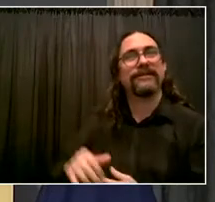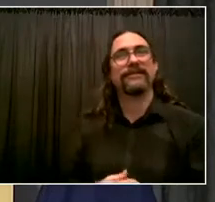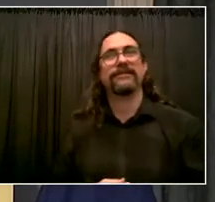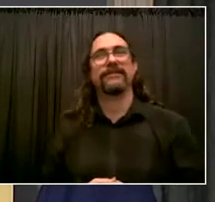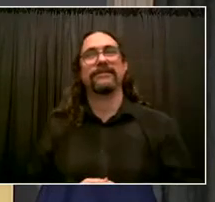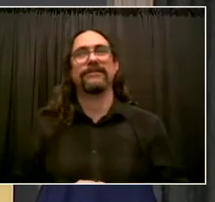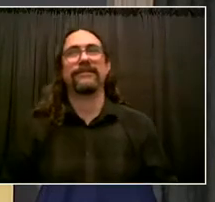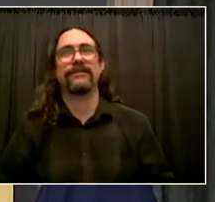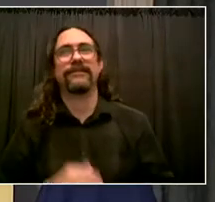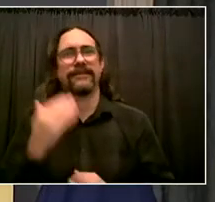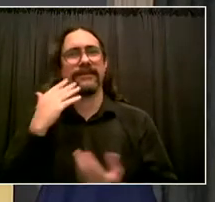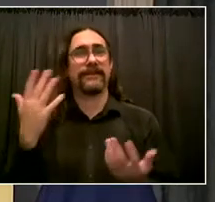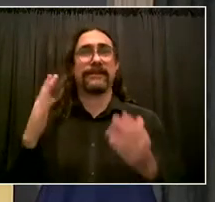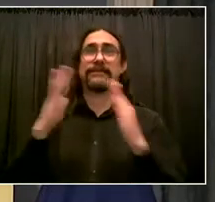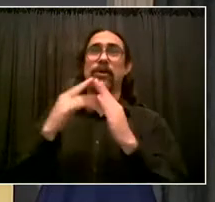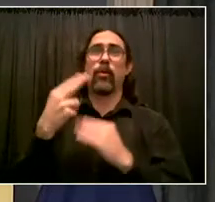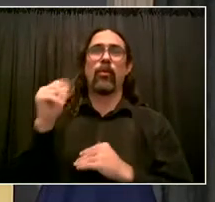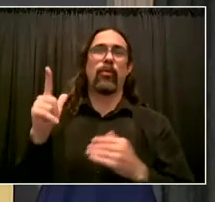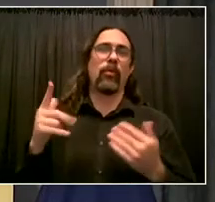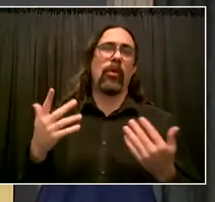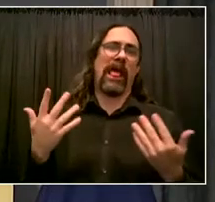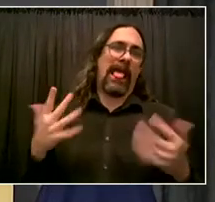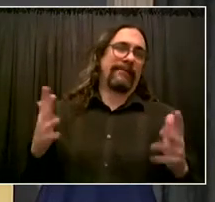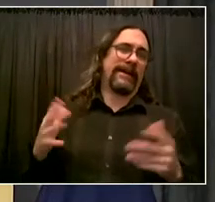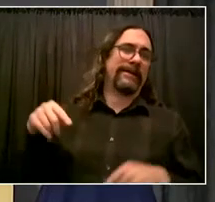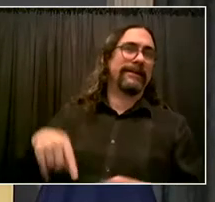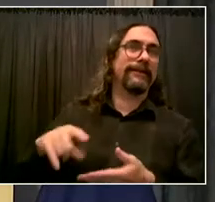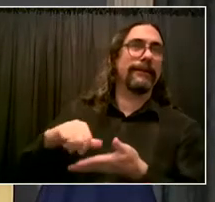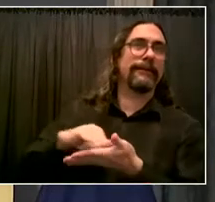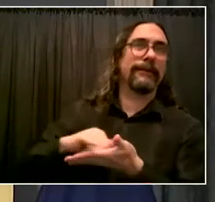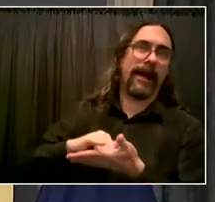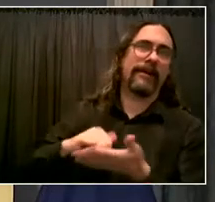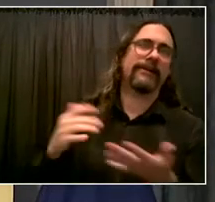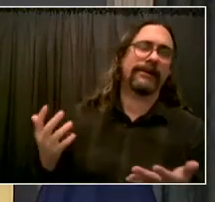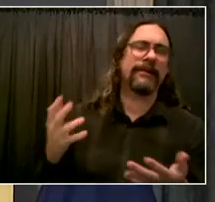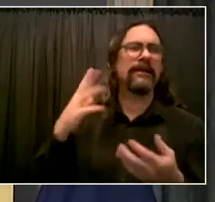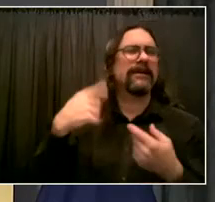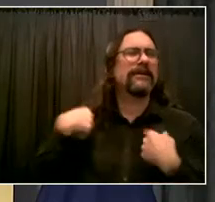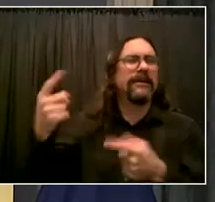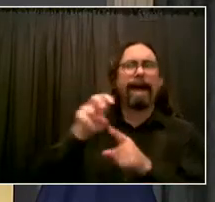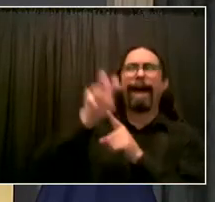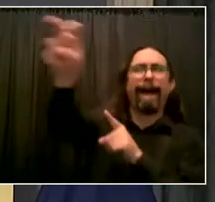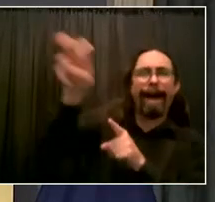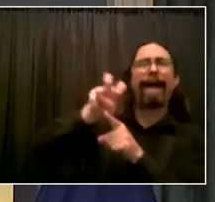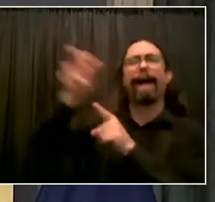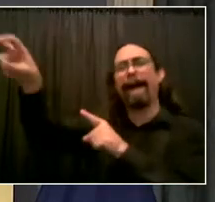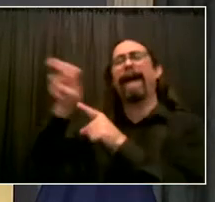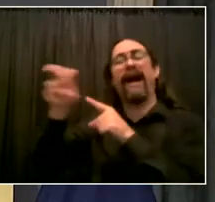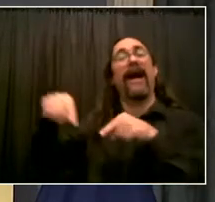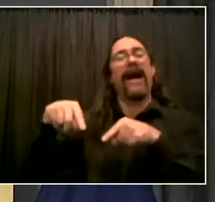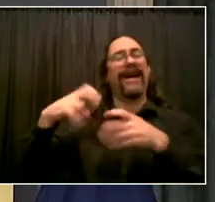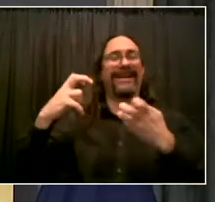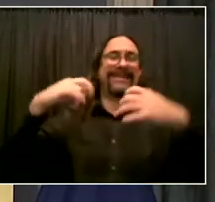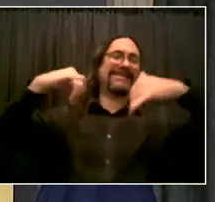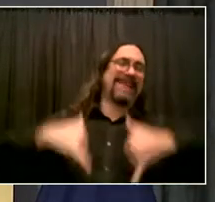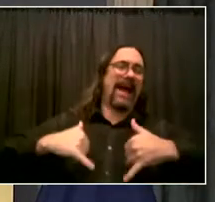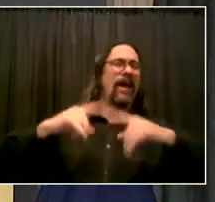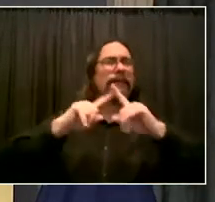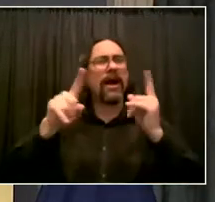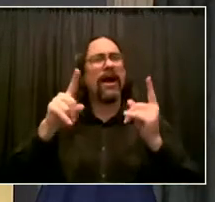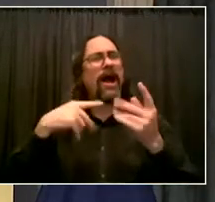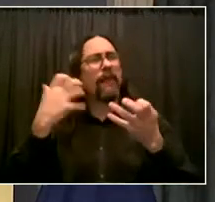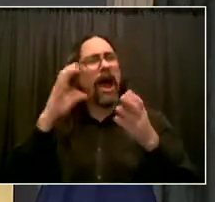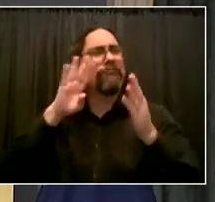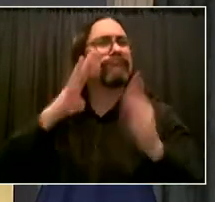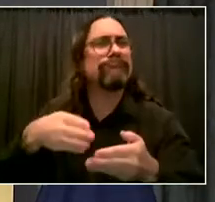Manhattan, on the people of Manhattan, getting around different parts of the community, announcing some real good steps we're taking to help people, listening